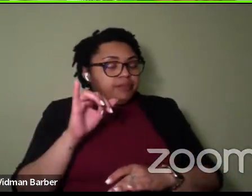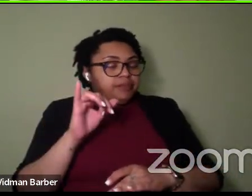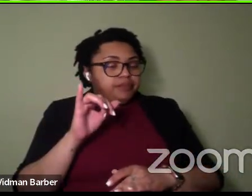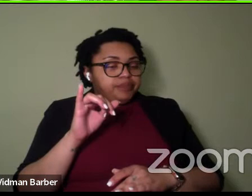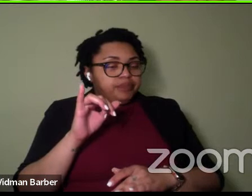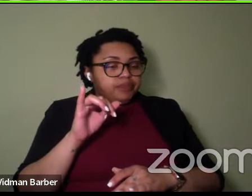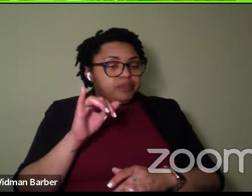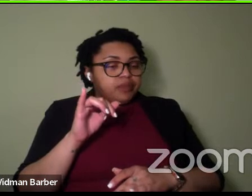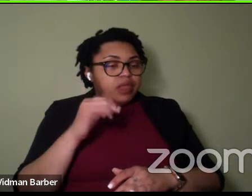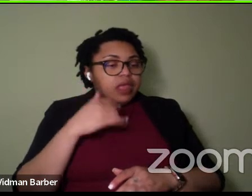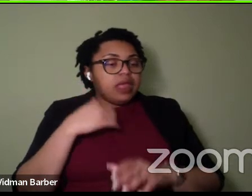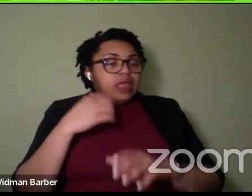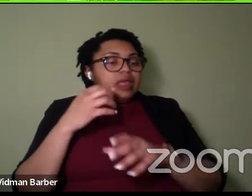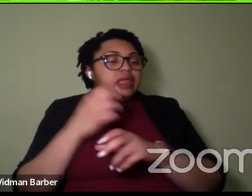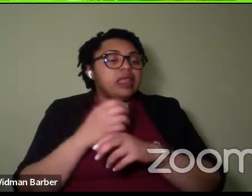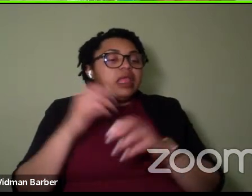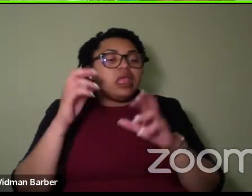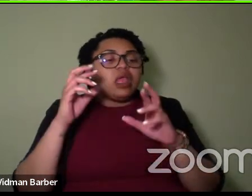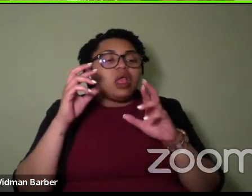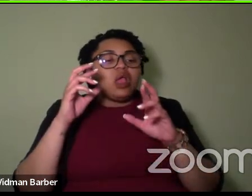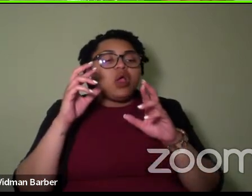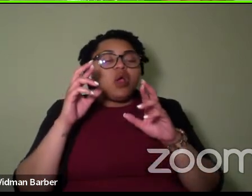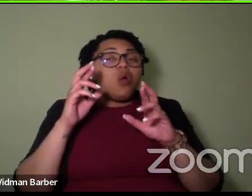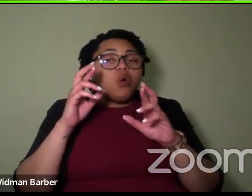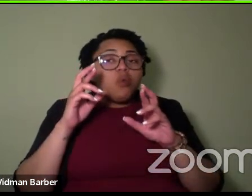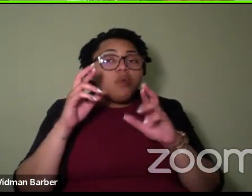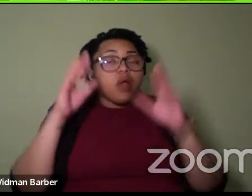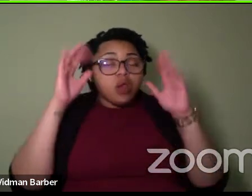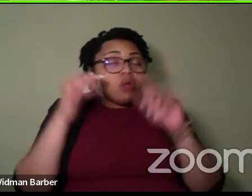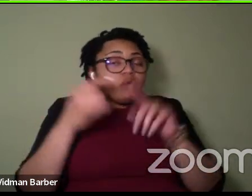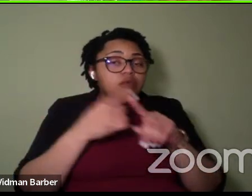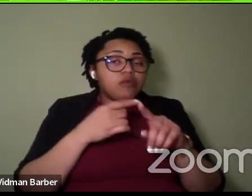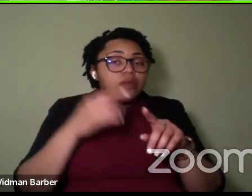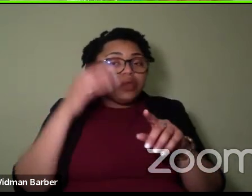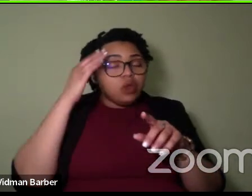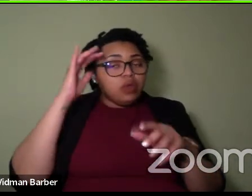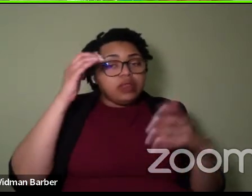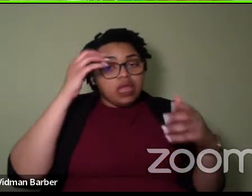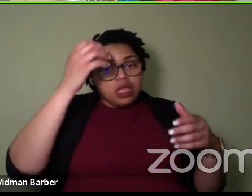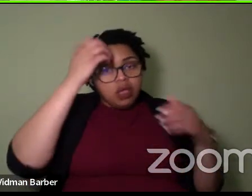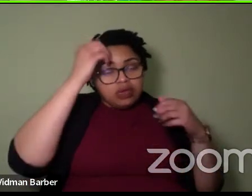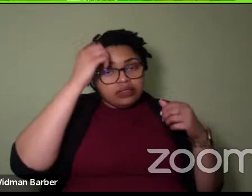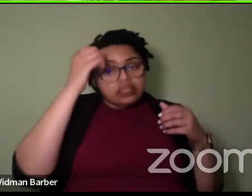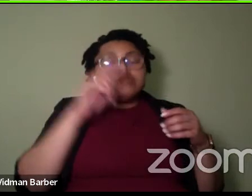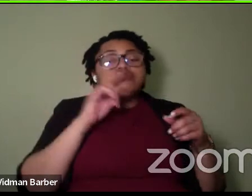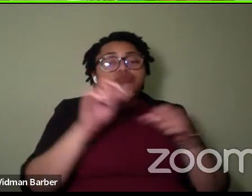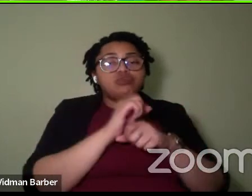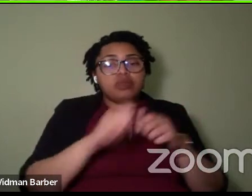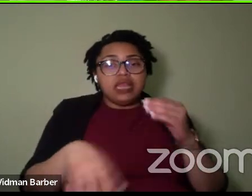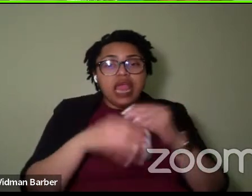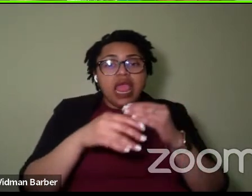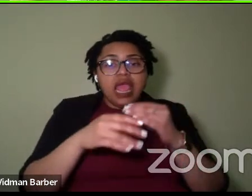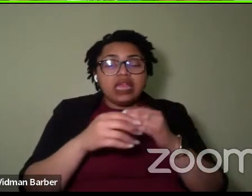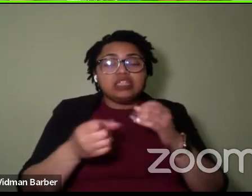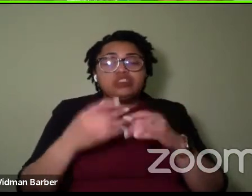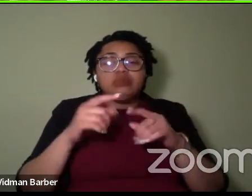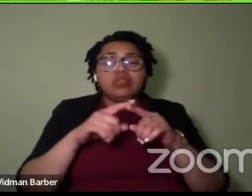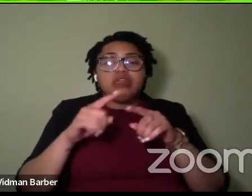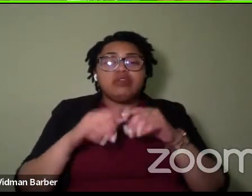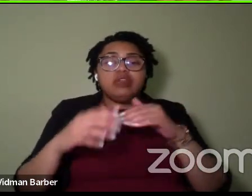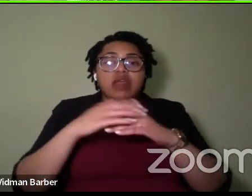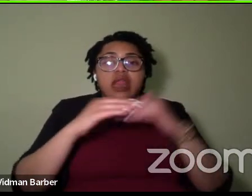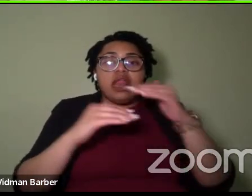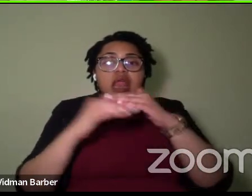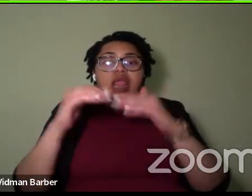hope from just knowing that colonization kind of added so many layers. And I always see colonization as being